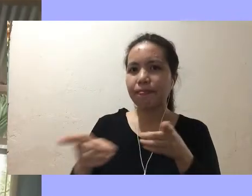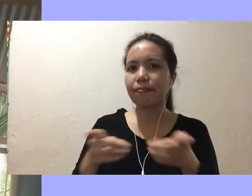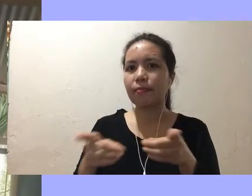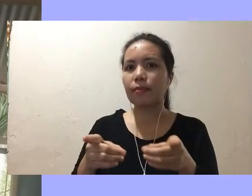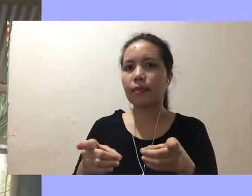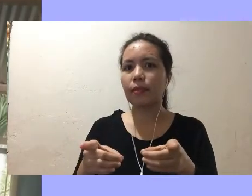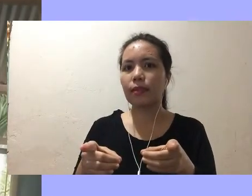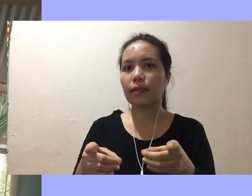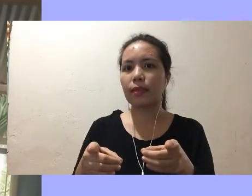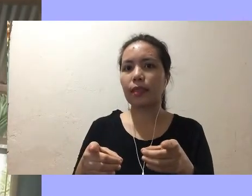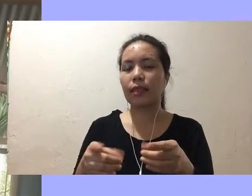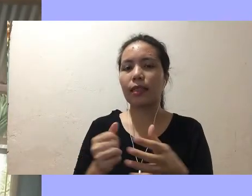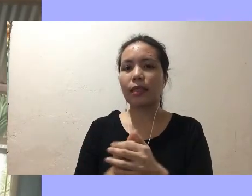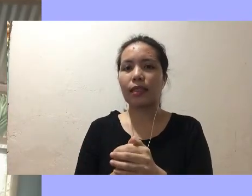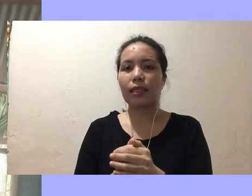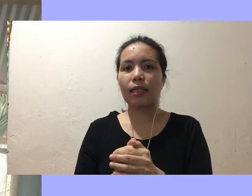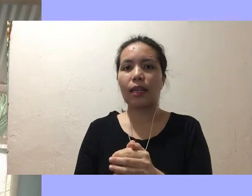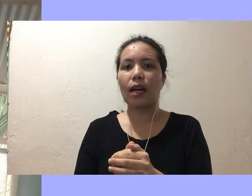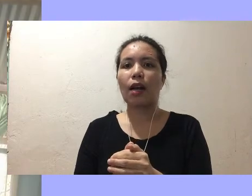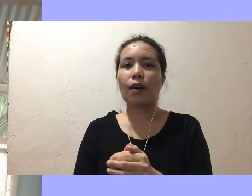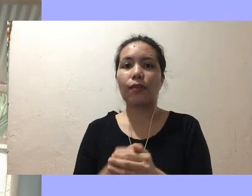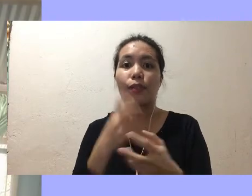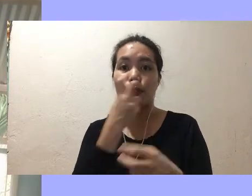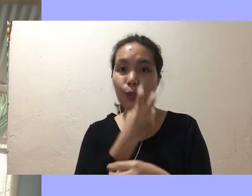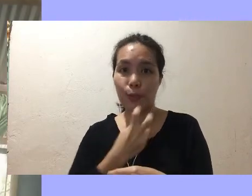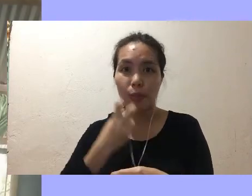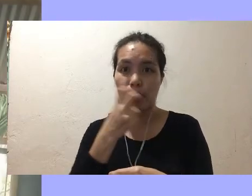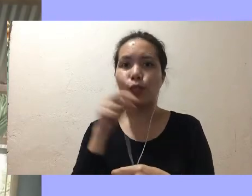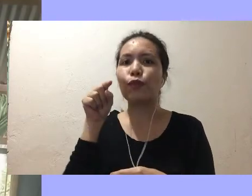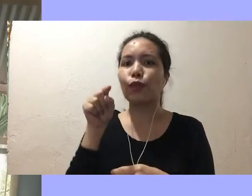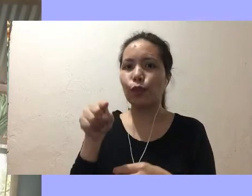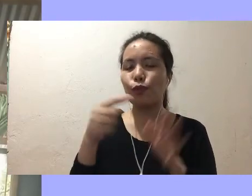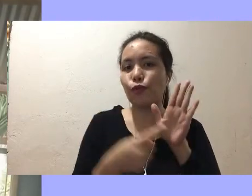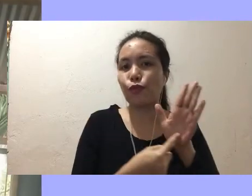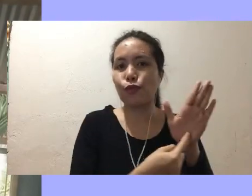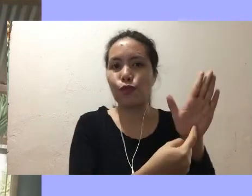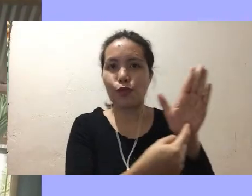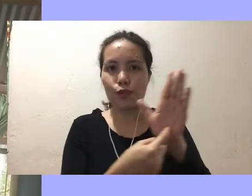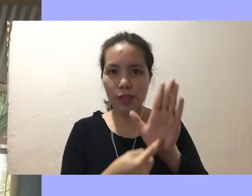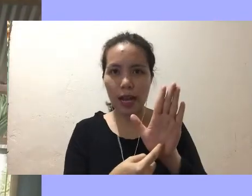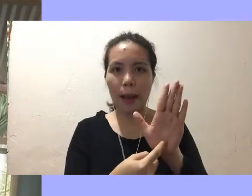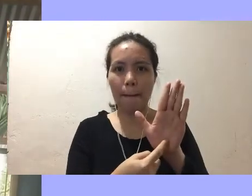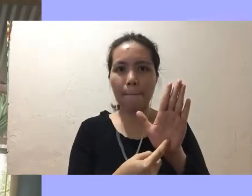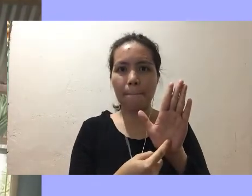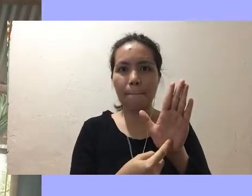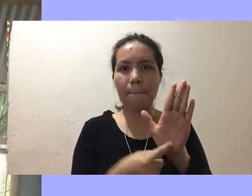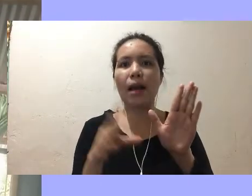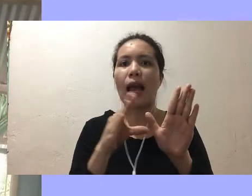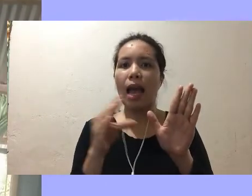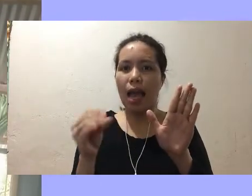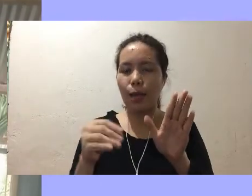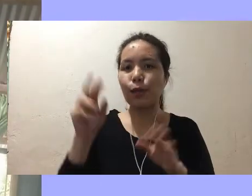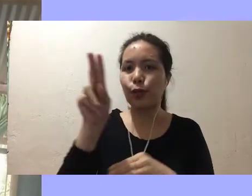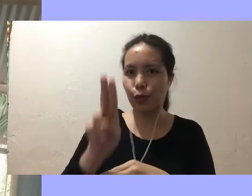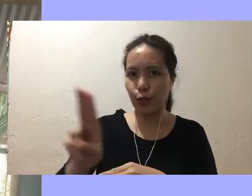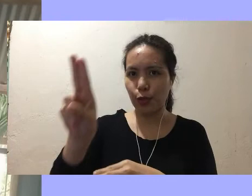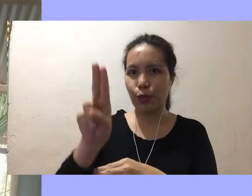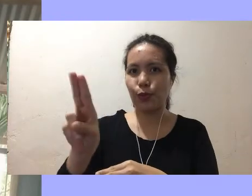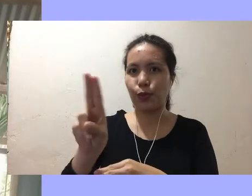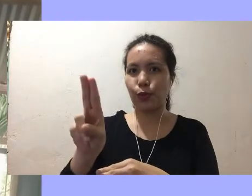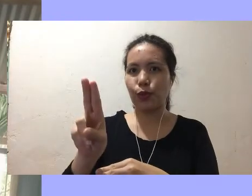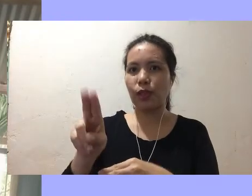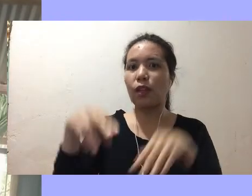as the ability to distance oneself from the content of speech in order to reflect upon